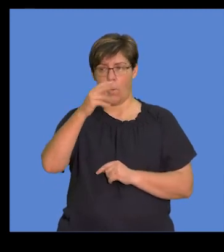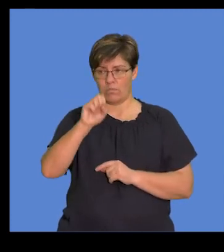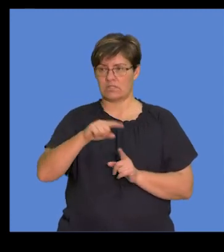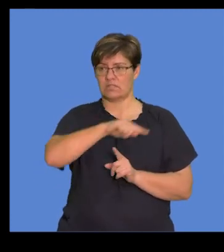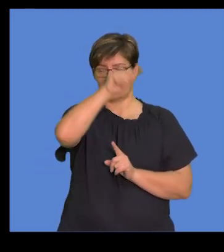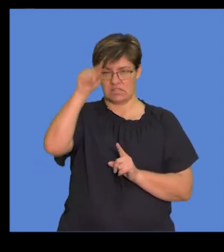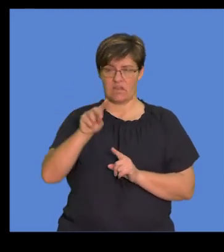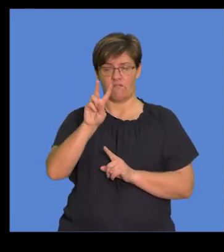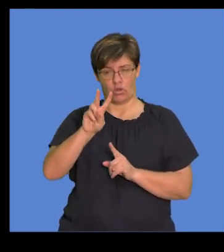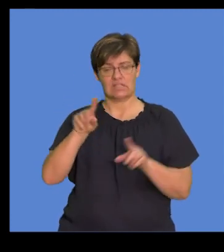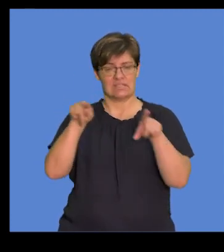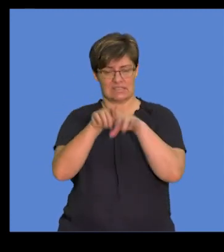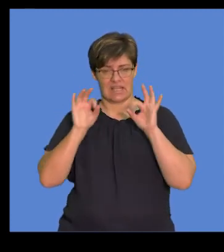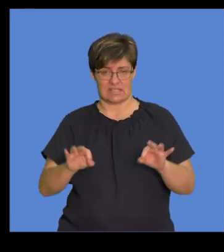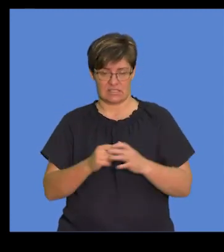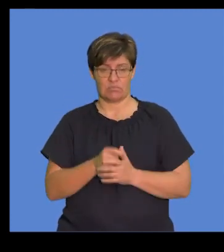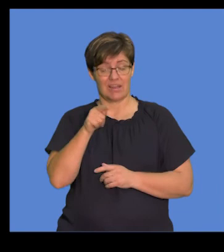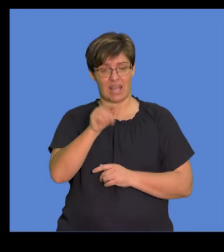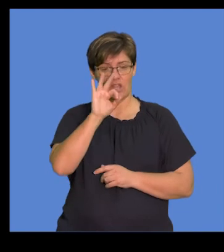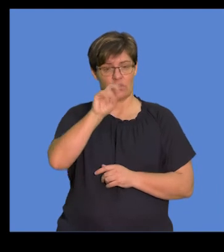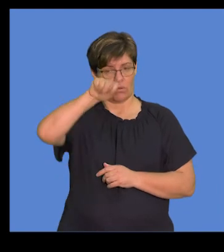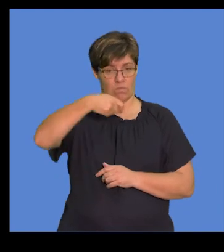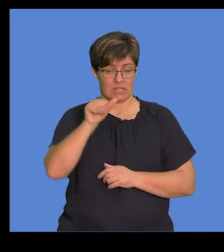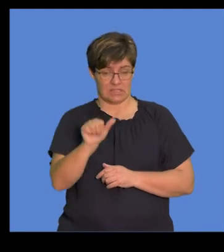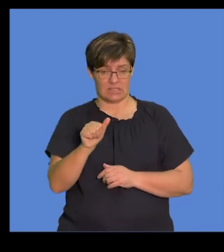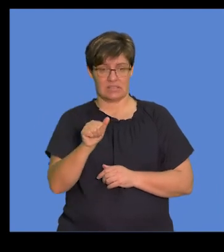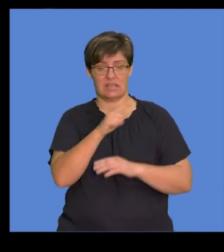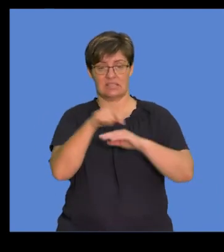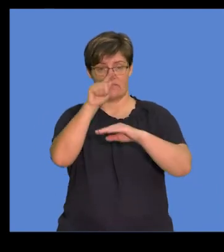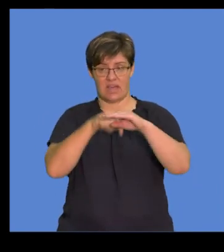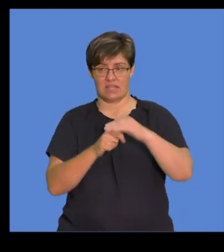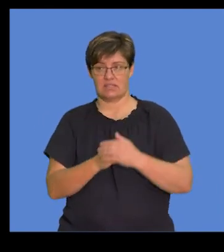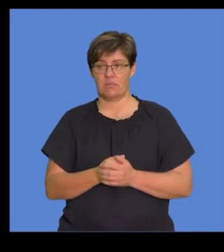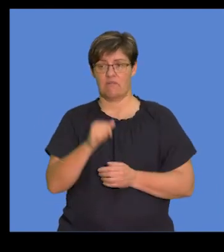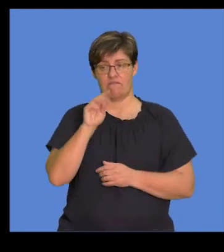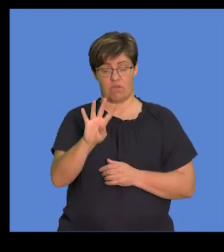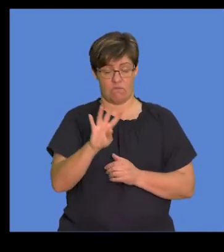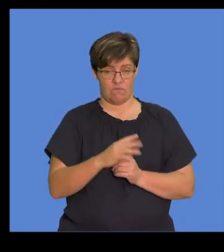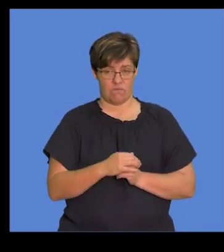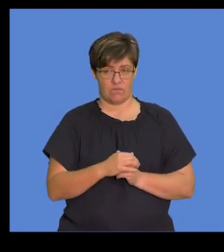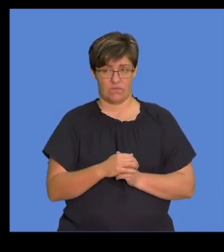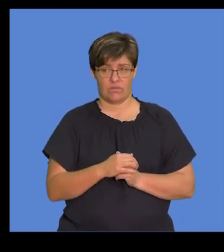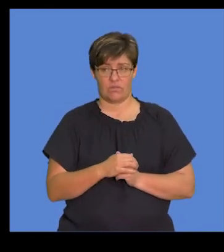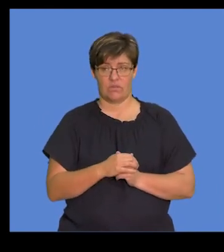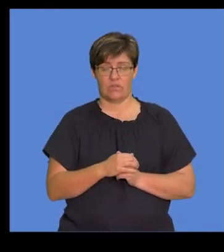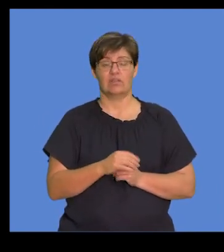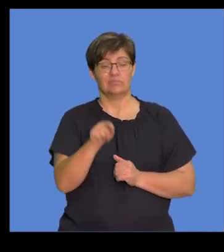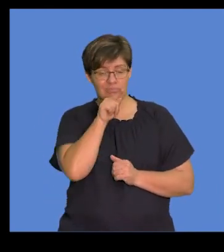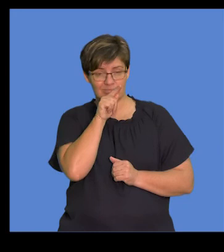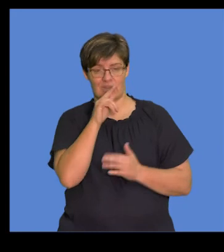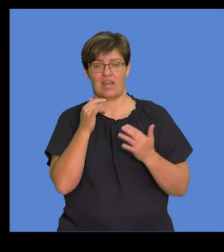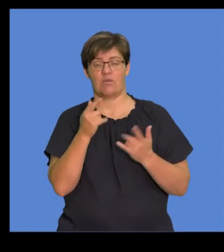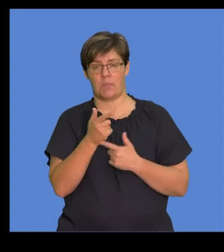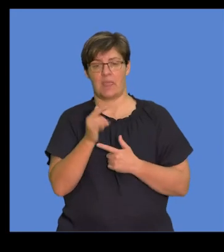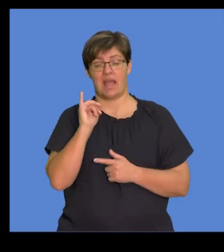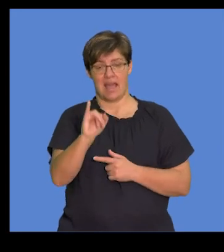4 ohms, all right? Okay, so this is equals to 3.6 divided by 4, okay? This is what gives